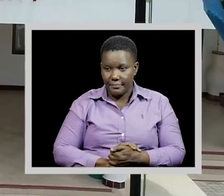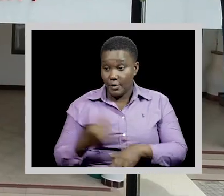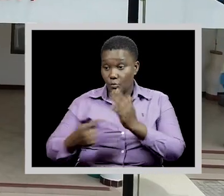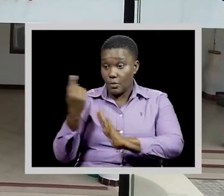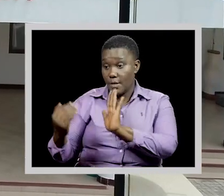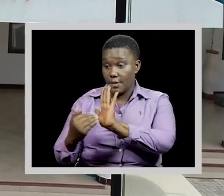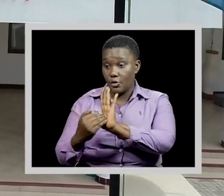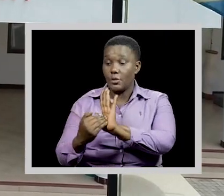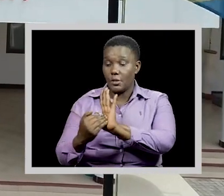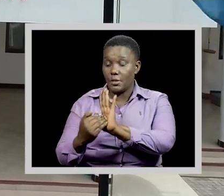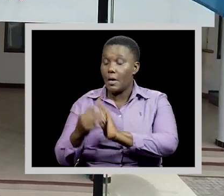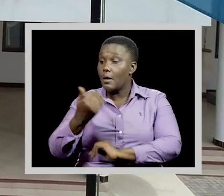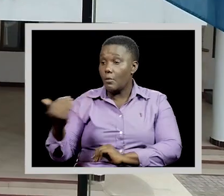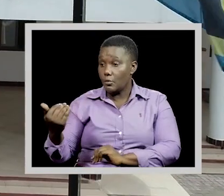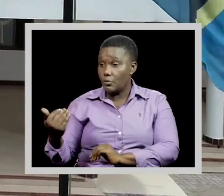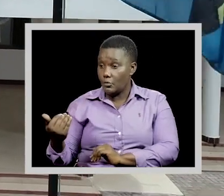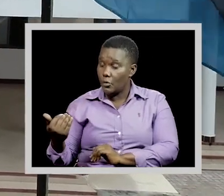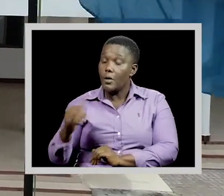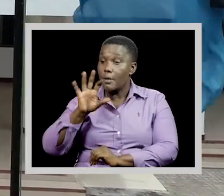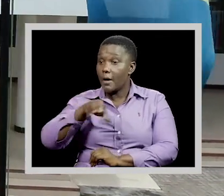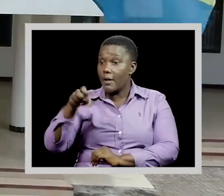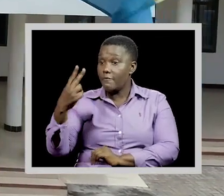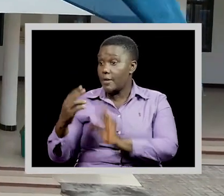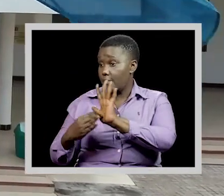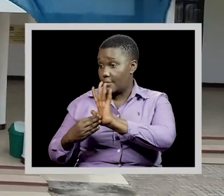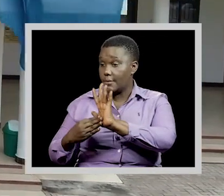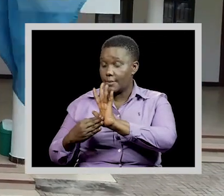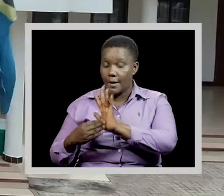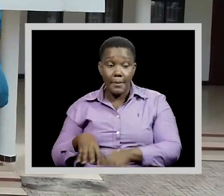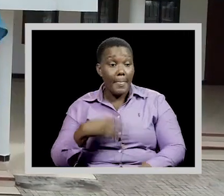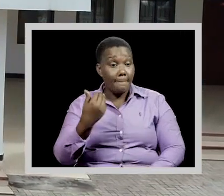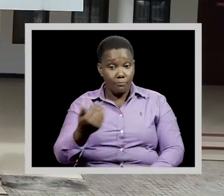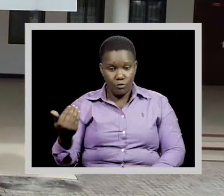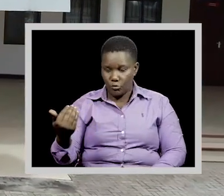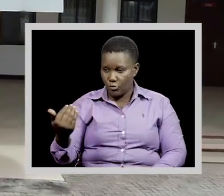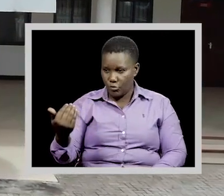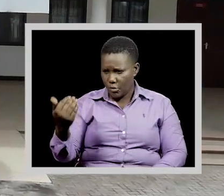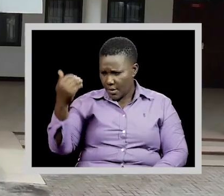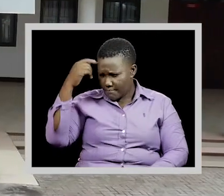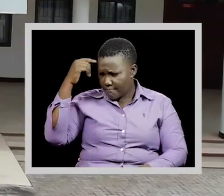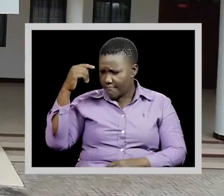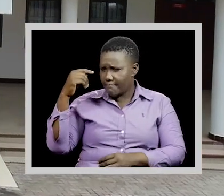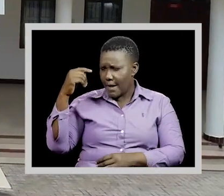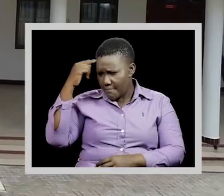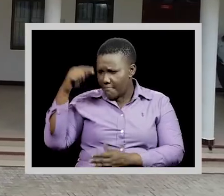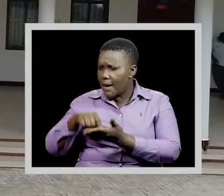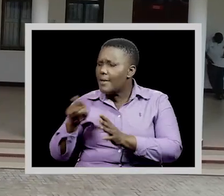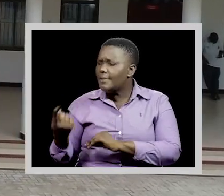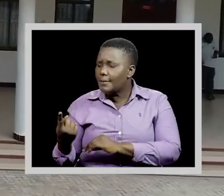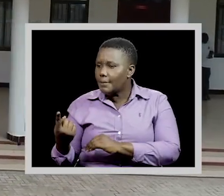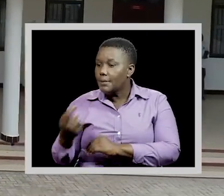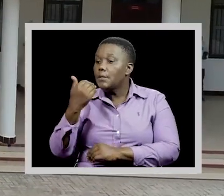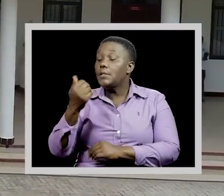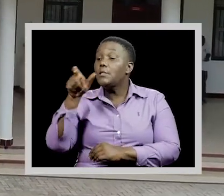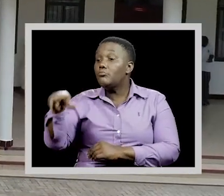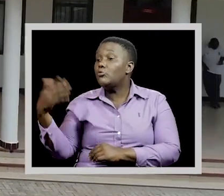According to the Law of the Child Act, Cap 13, Revised Edition of 2019, a child is regarded as any person below the age